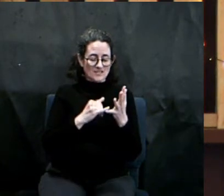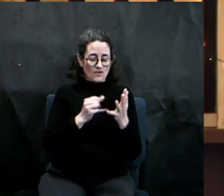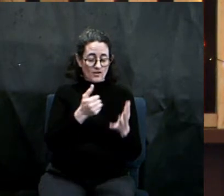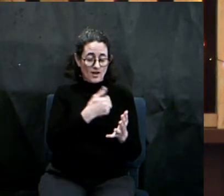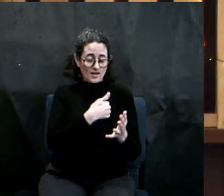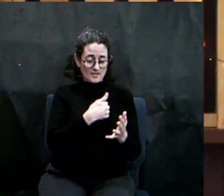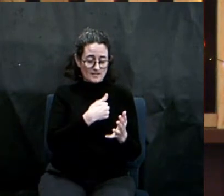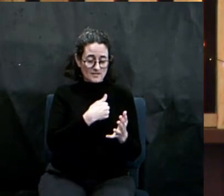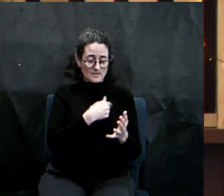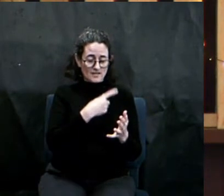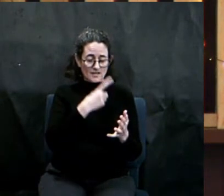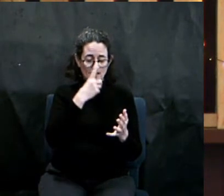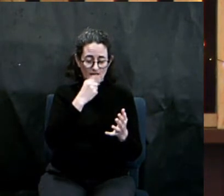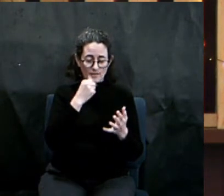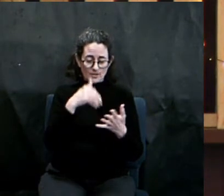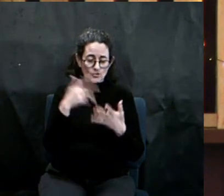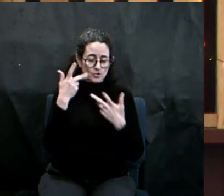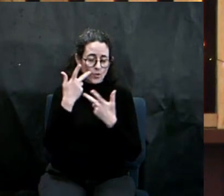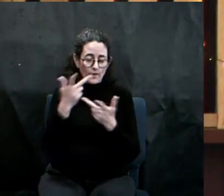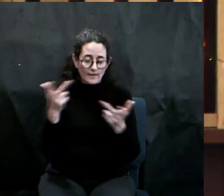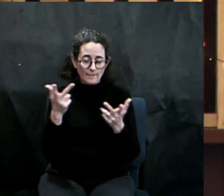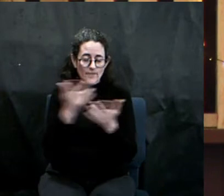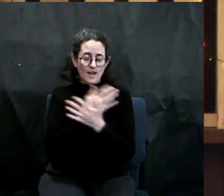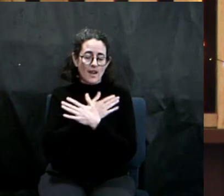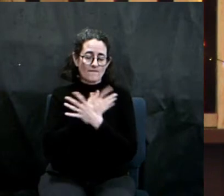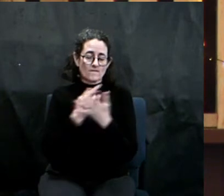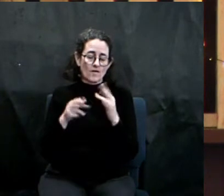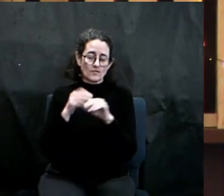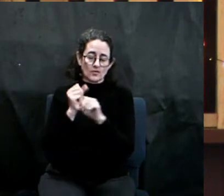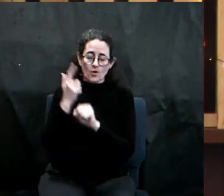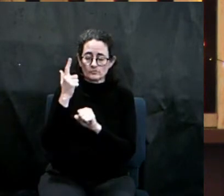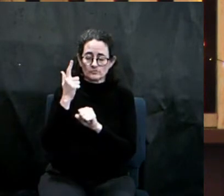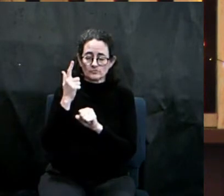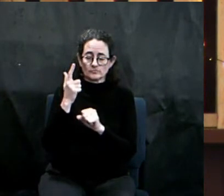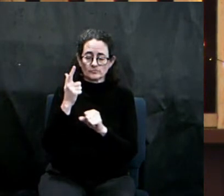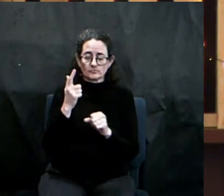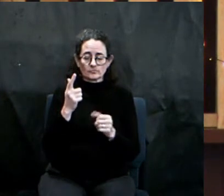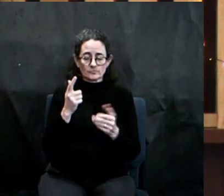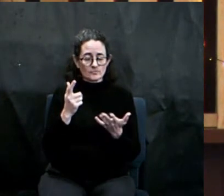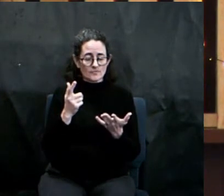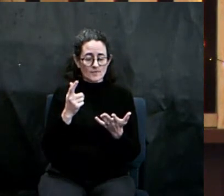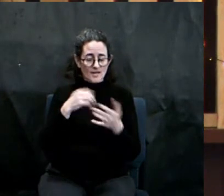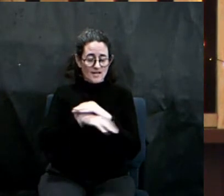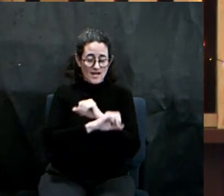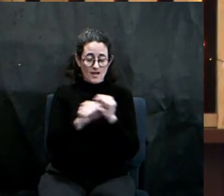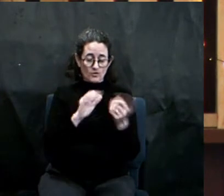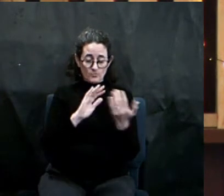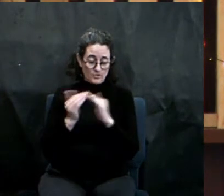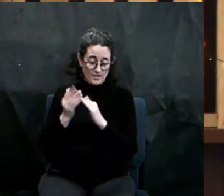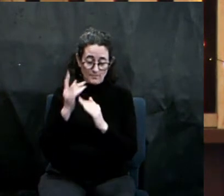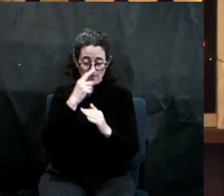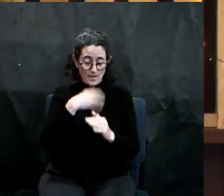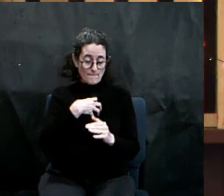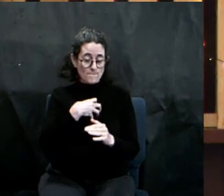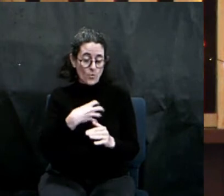speak. Help us not to shrink from the interest in Jesus that continues in our community, and even now more so when